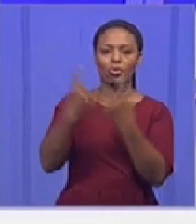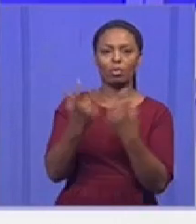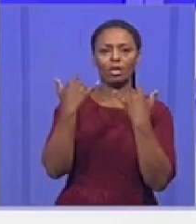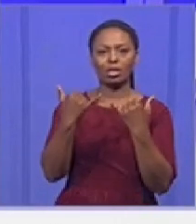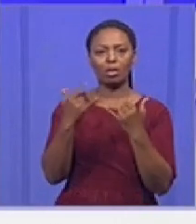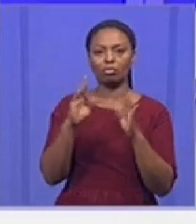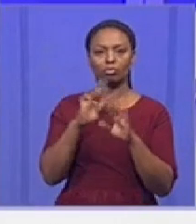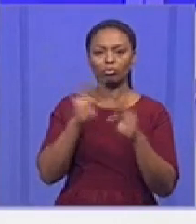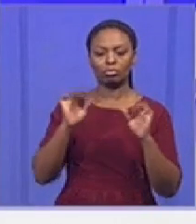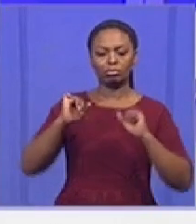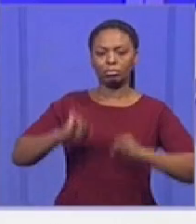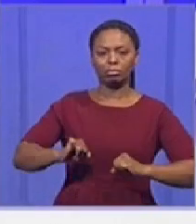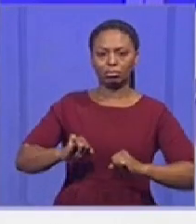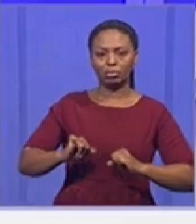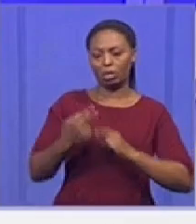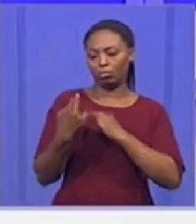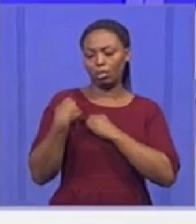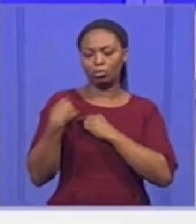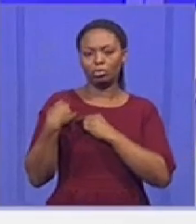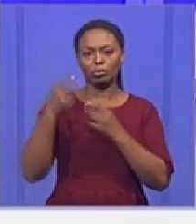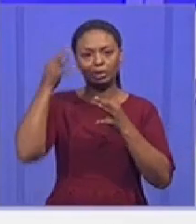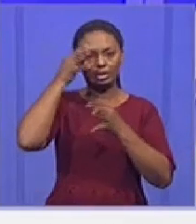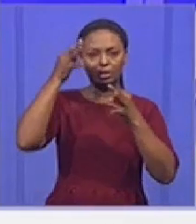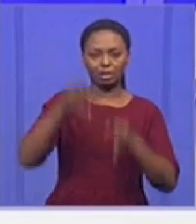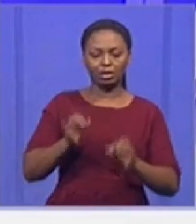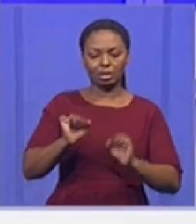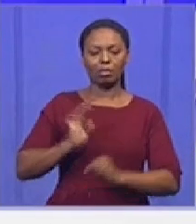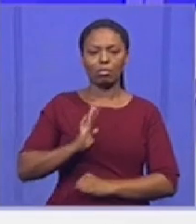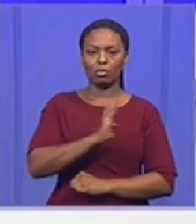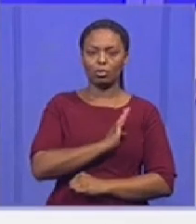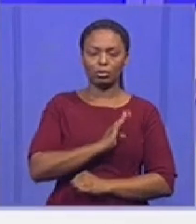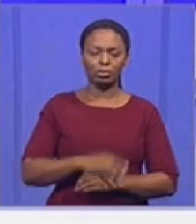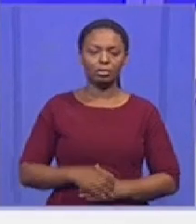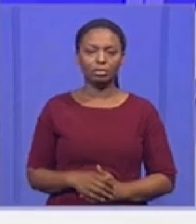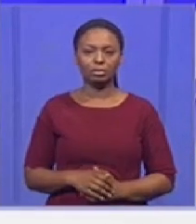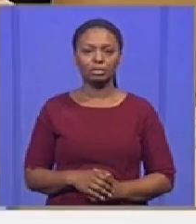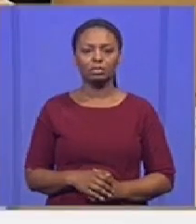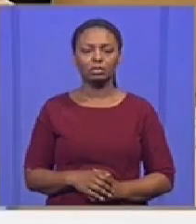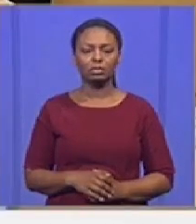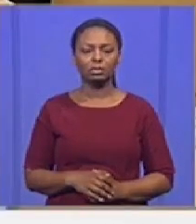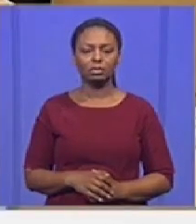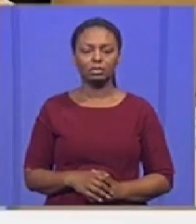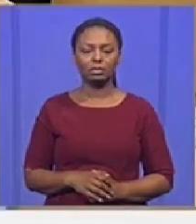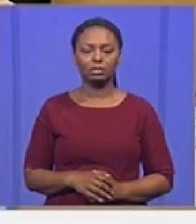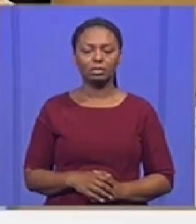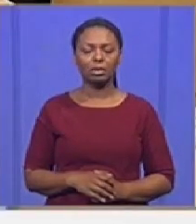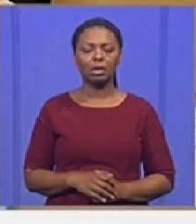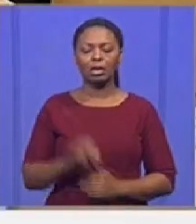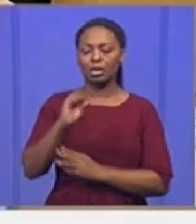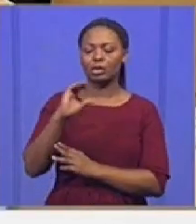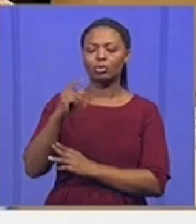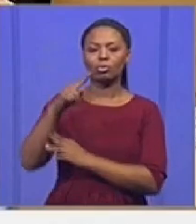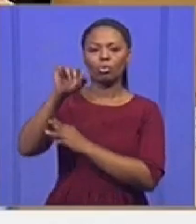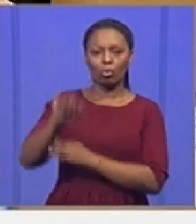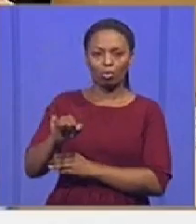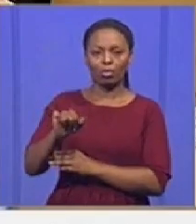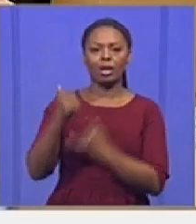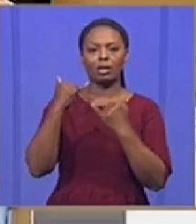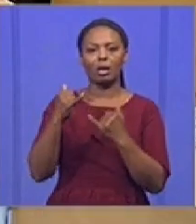ga a amogela maikarabelo a go tsa ditshwetso tsa boto. Skopa se kgadile